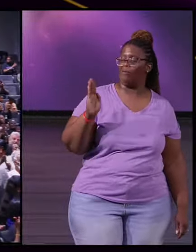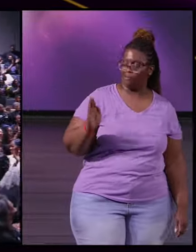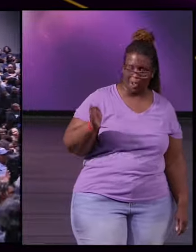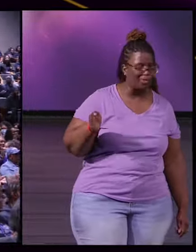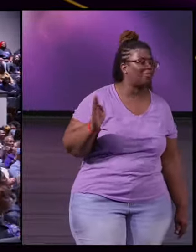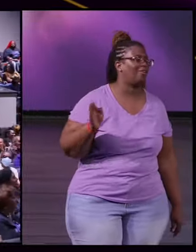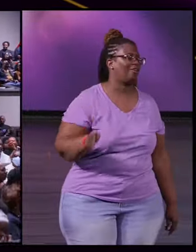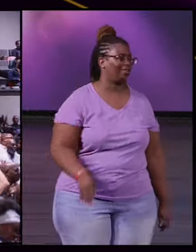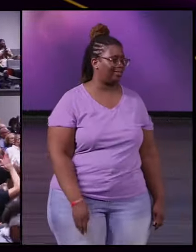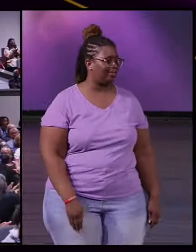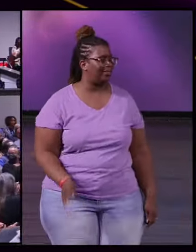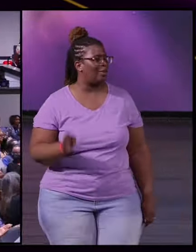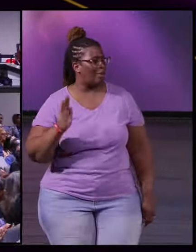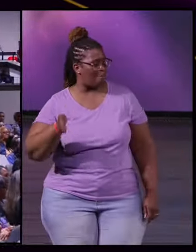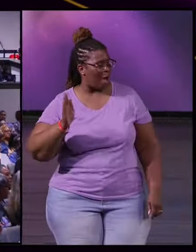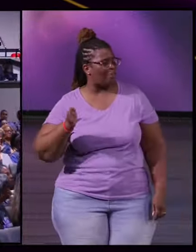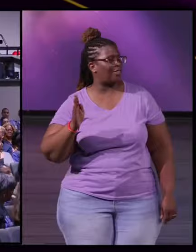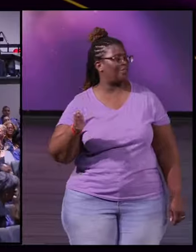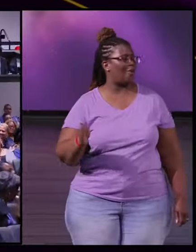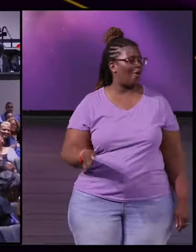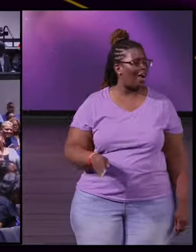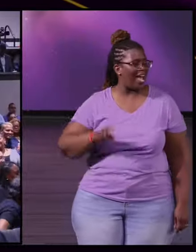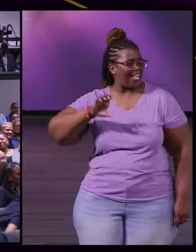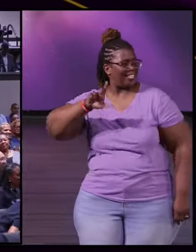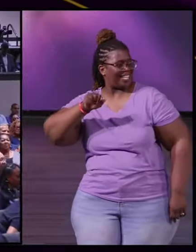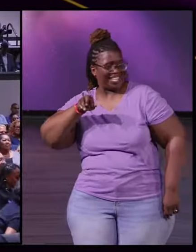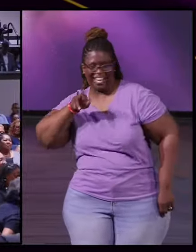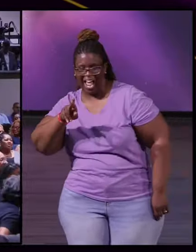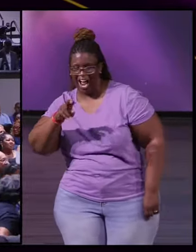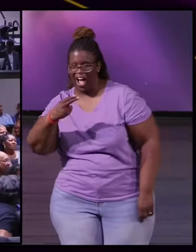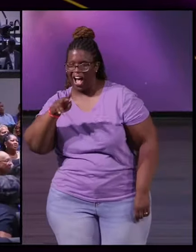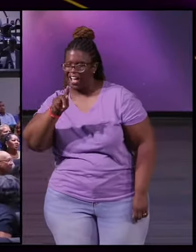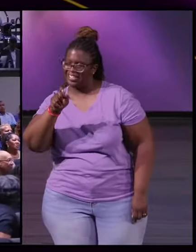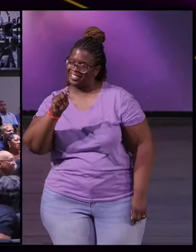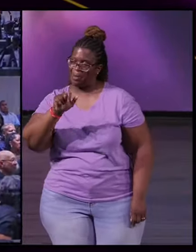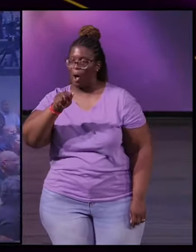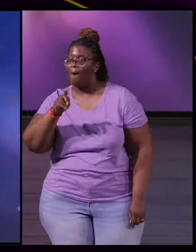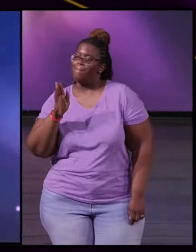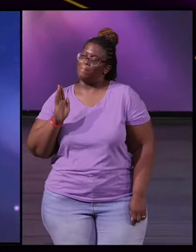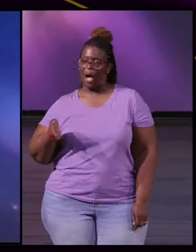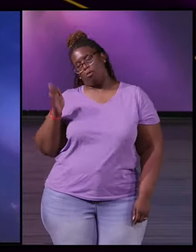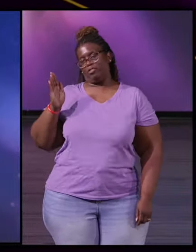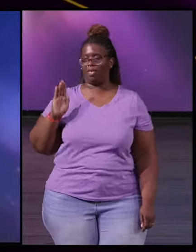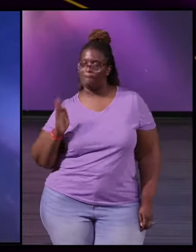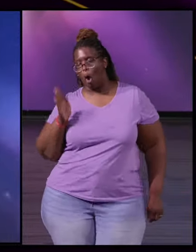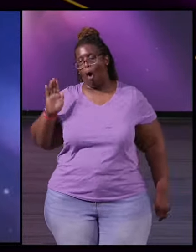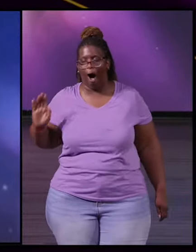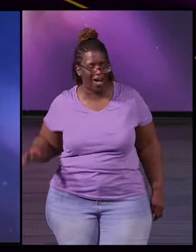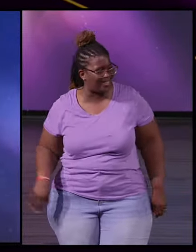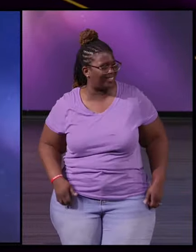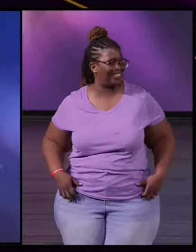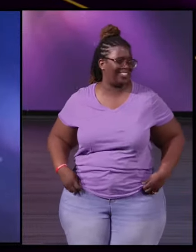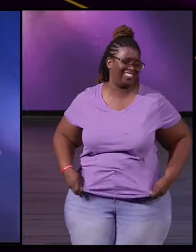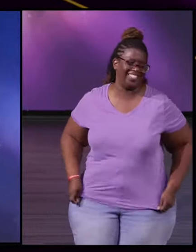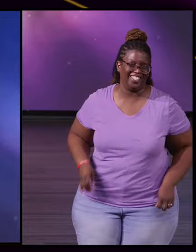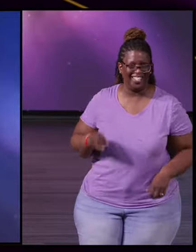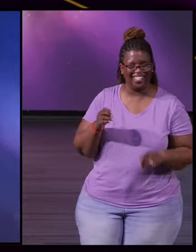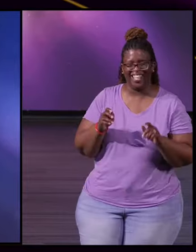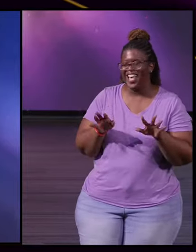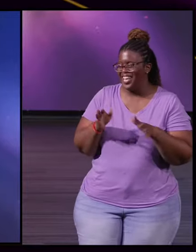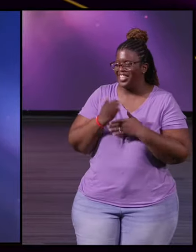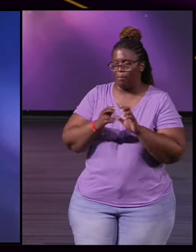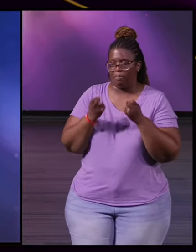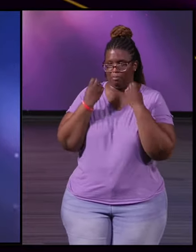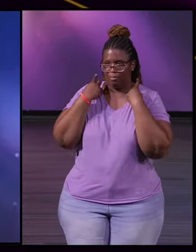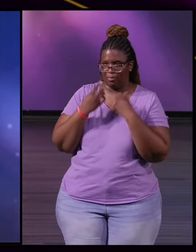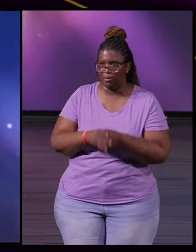Y'all came from Baltimore, as Claire Huxtable would say. For those who get it, right? All right, and the next thing is, we want to see